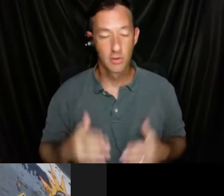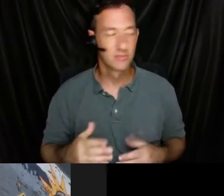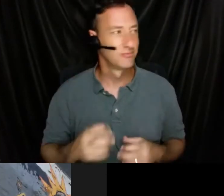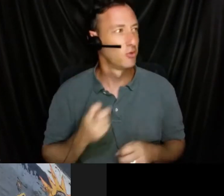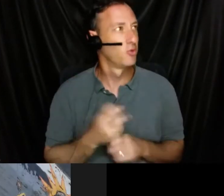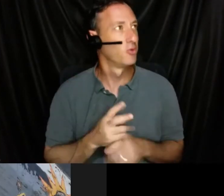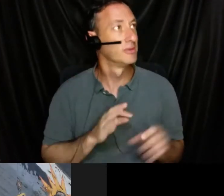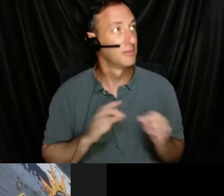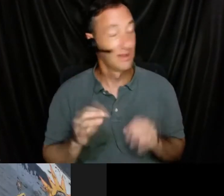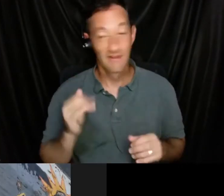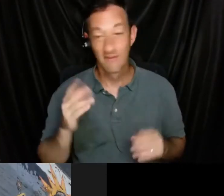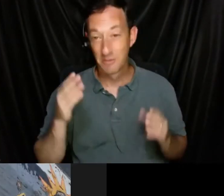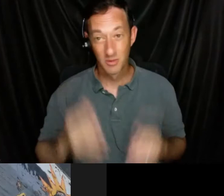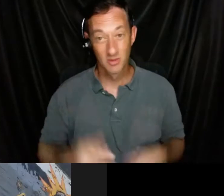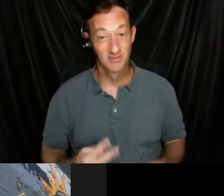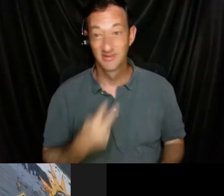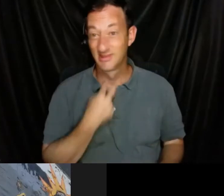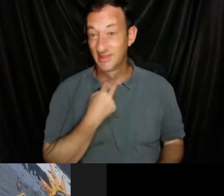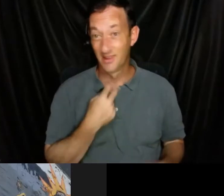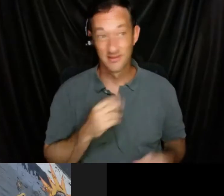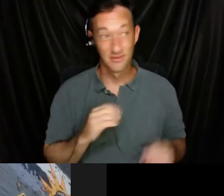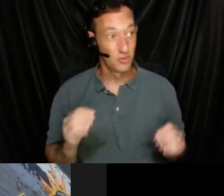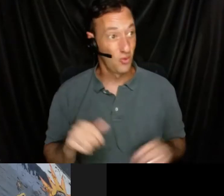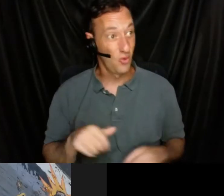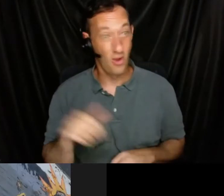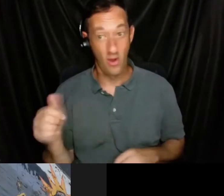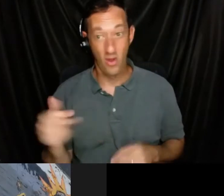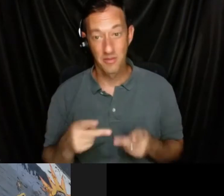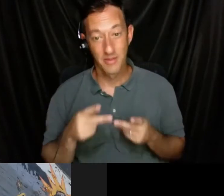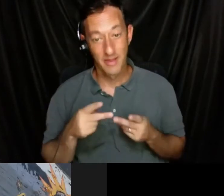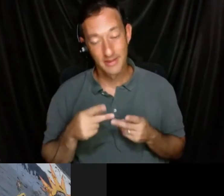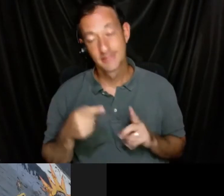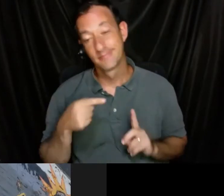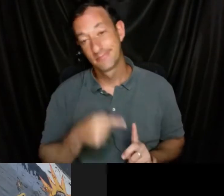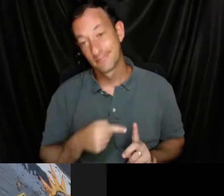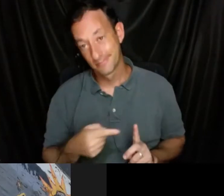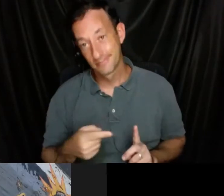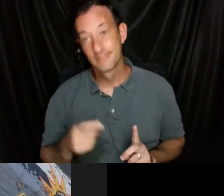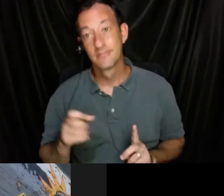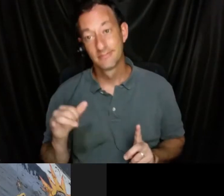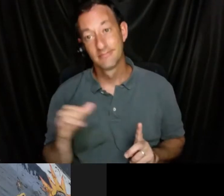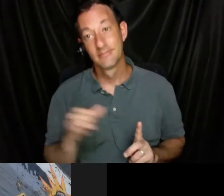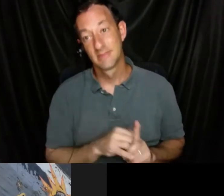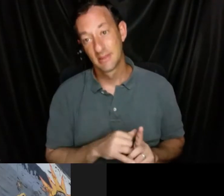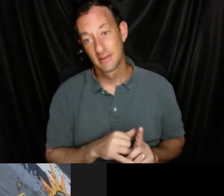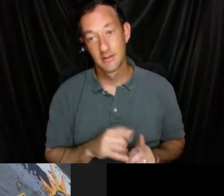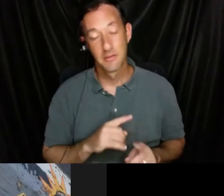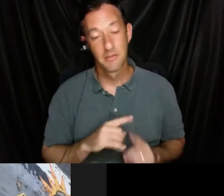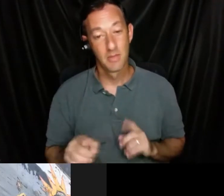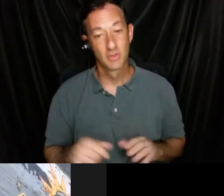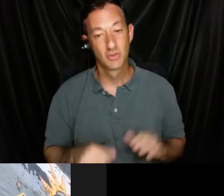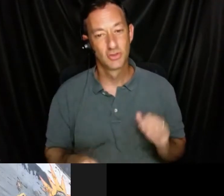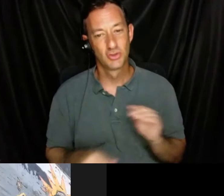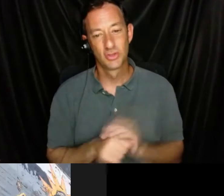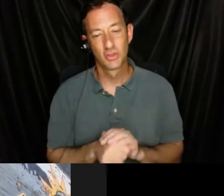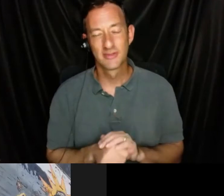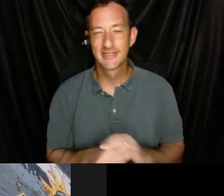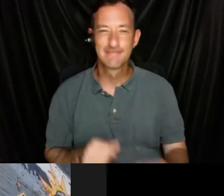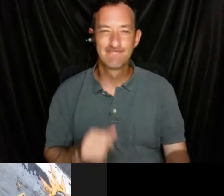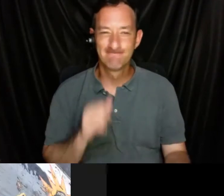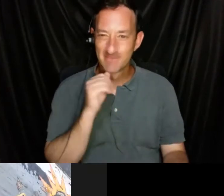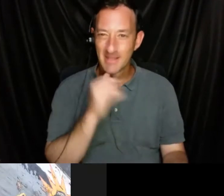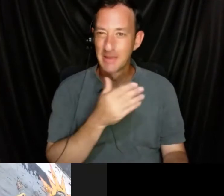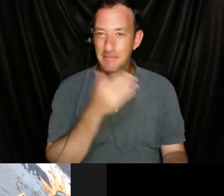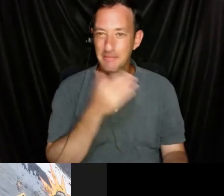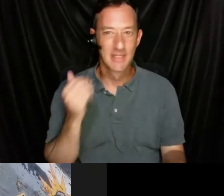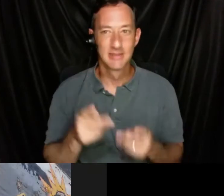if a person has nowhere else to go, then that is a place for them to be. However, shelters are not the best